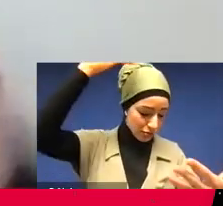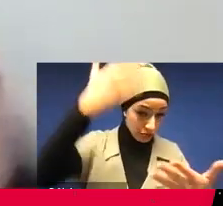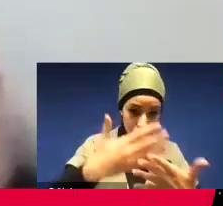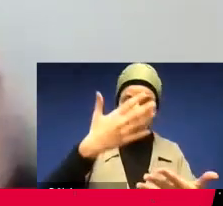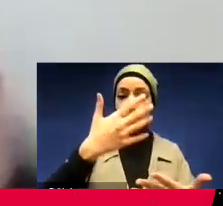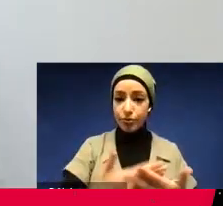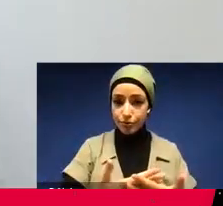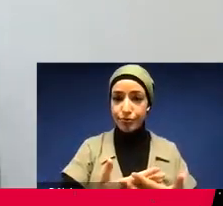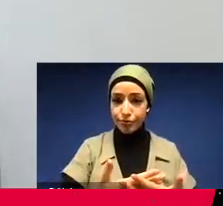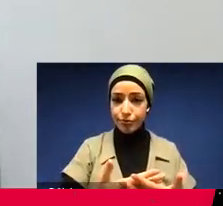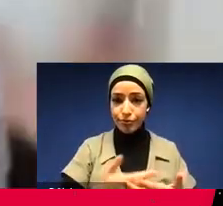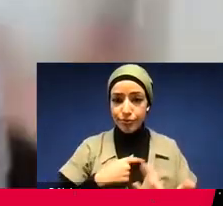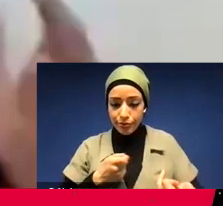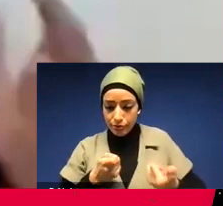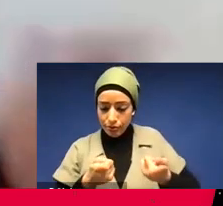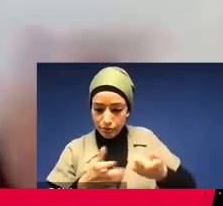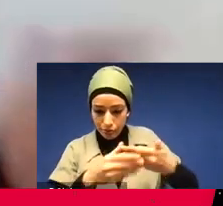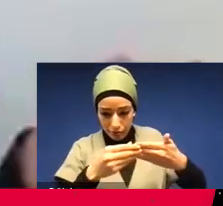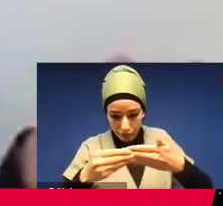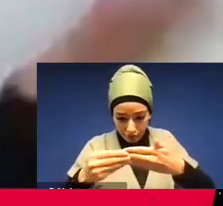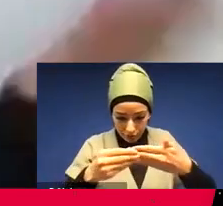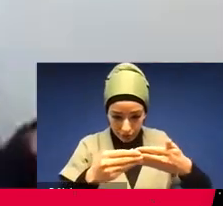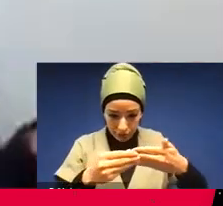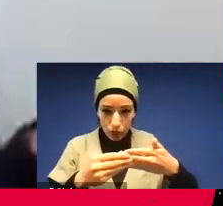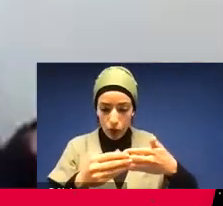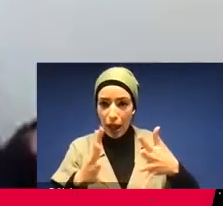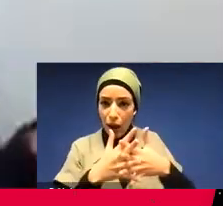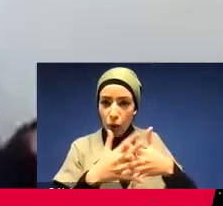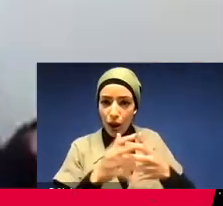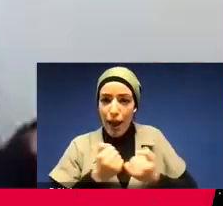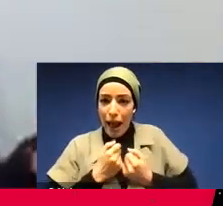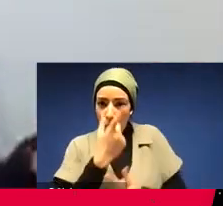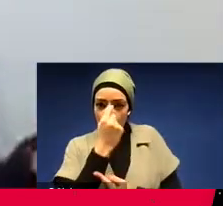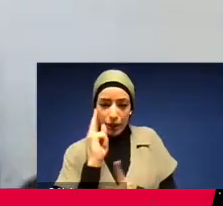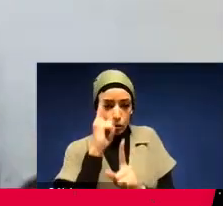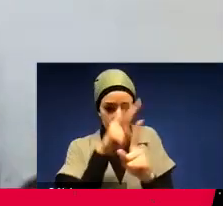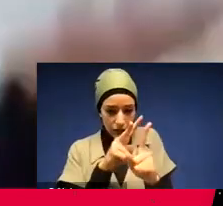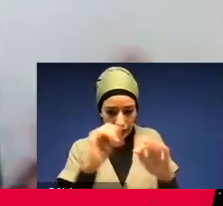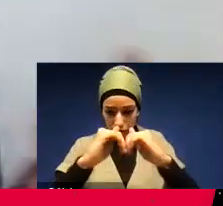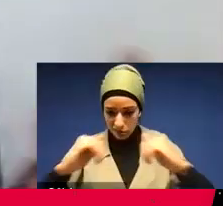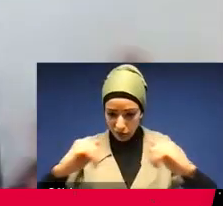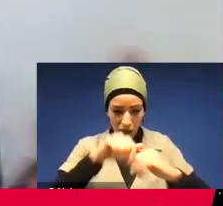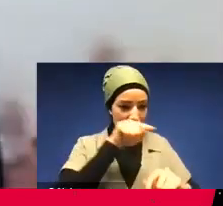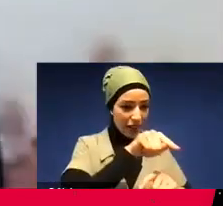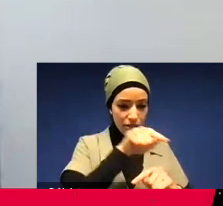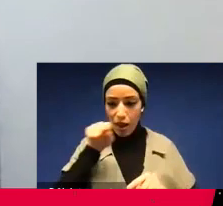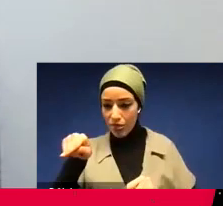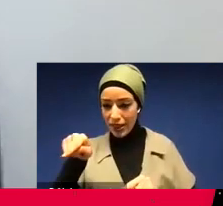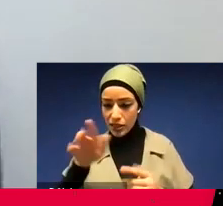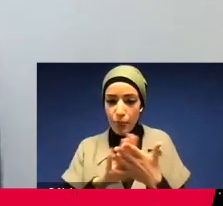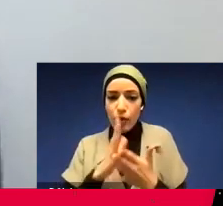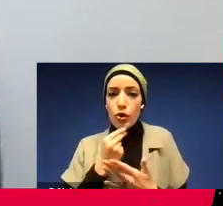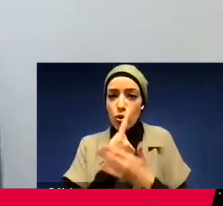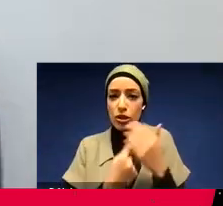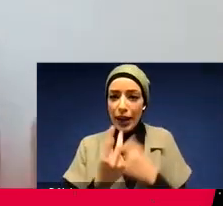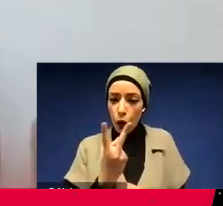by our ability to just see things as black and white, as up or down, in these binaries,